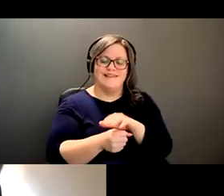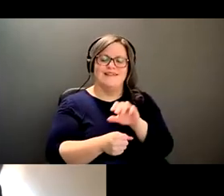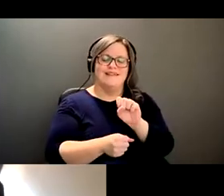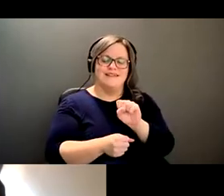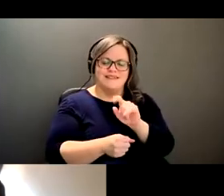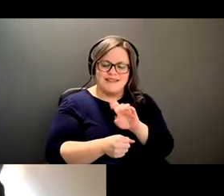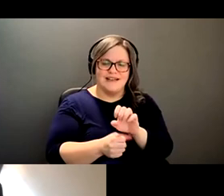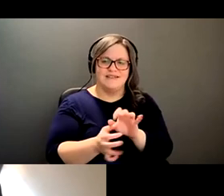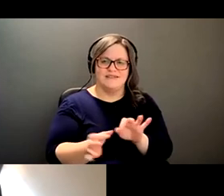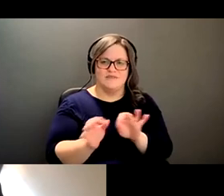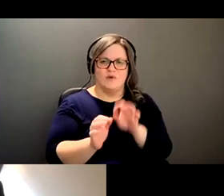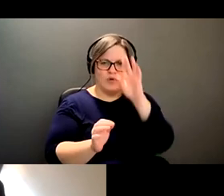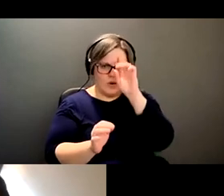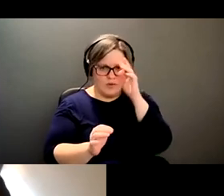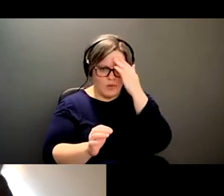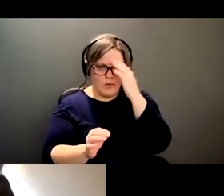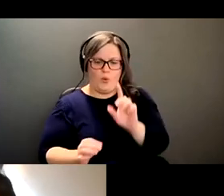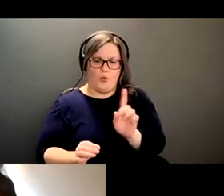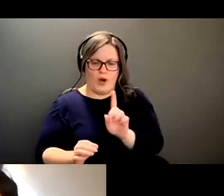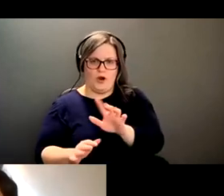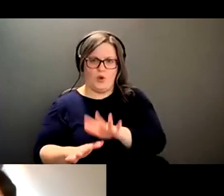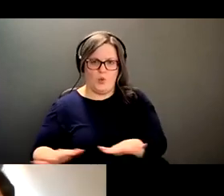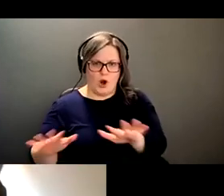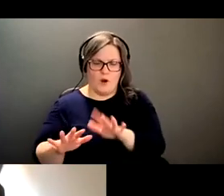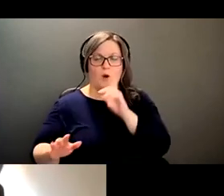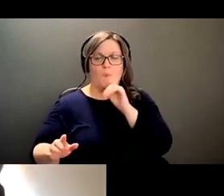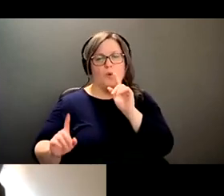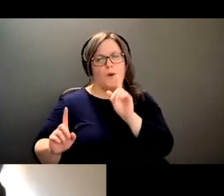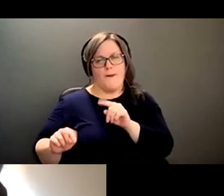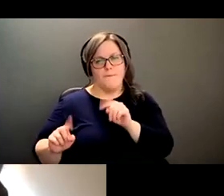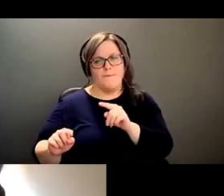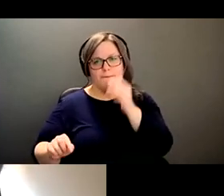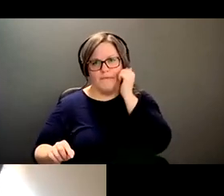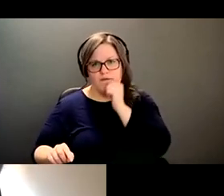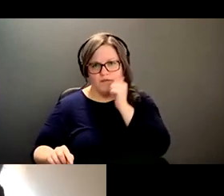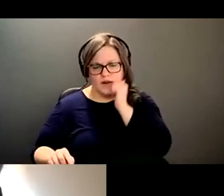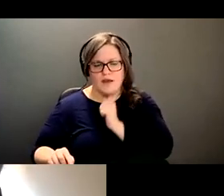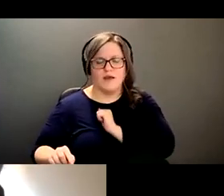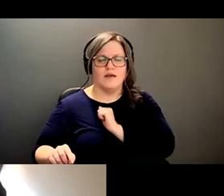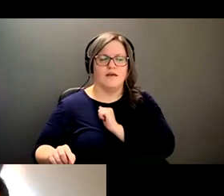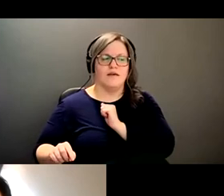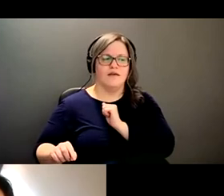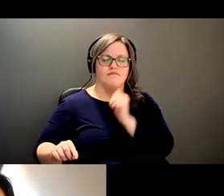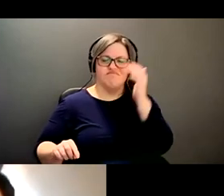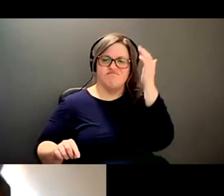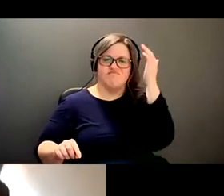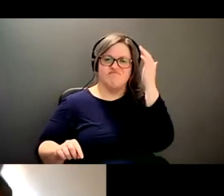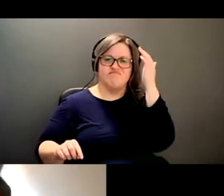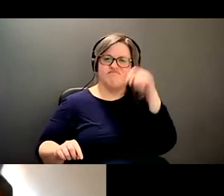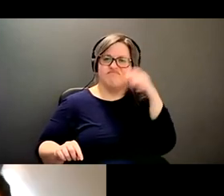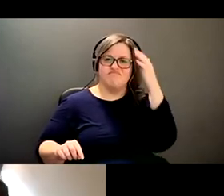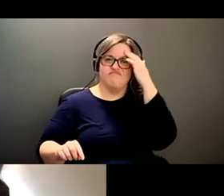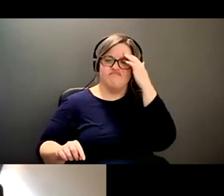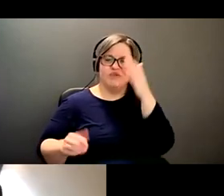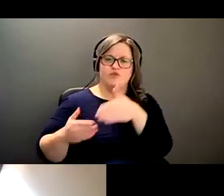you are, knowing who comes here every day, knowing, I guess, the general like layout